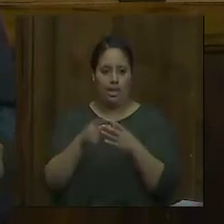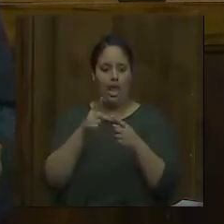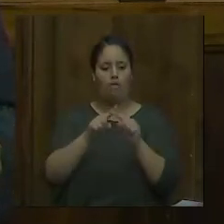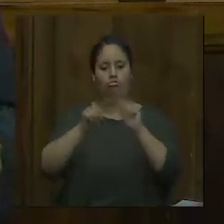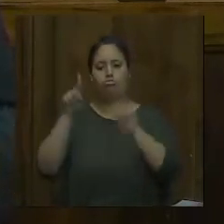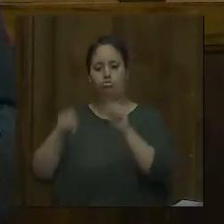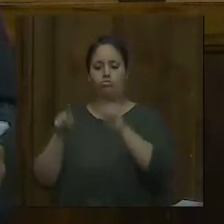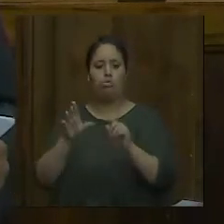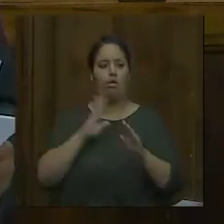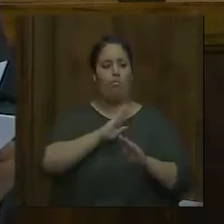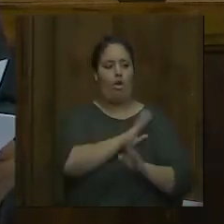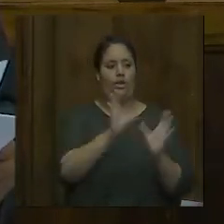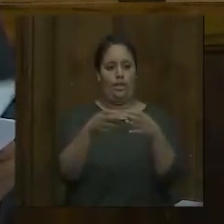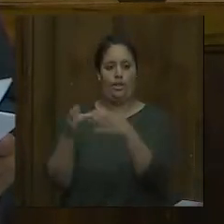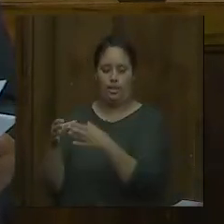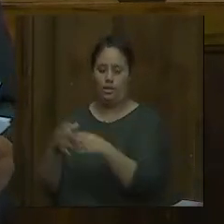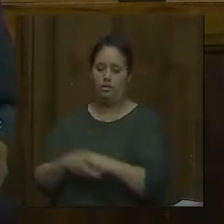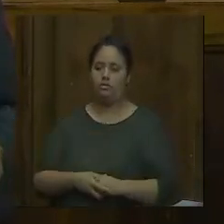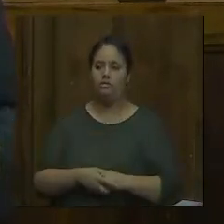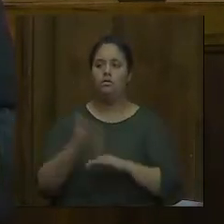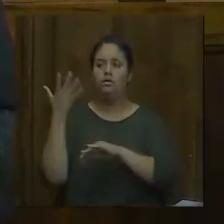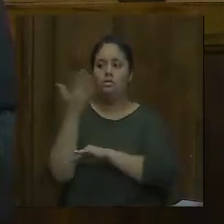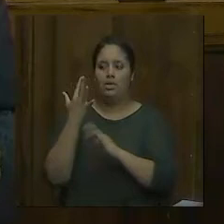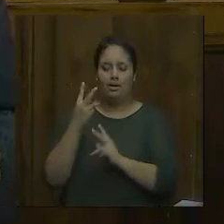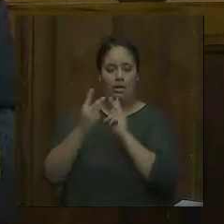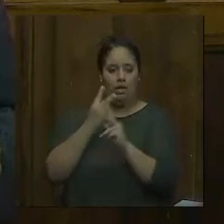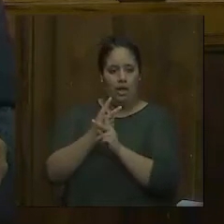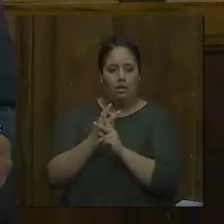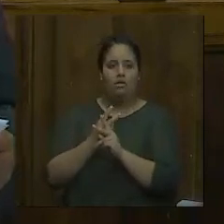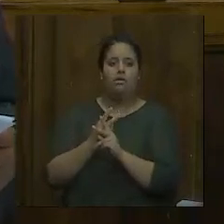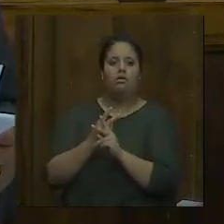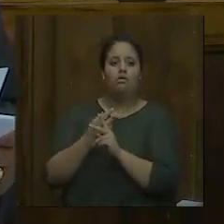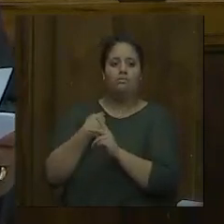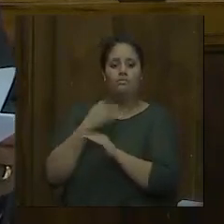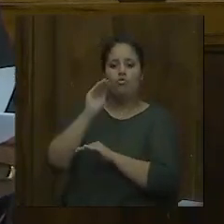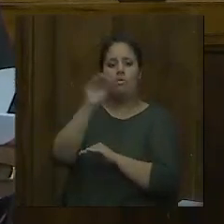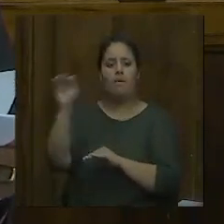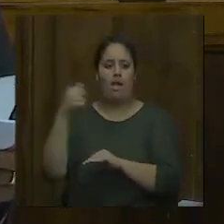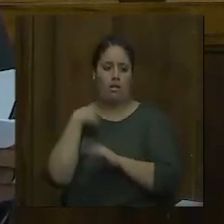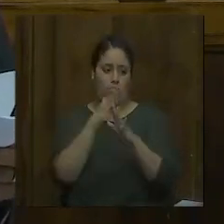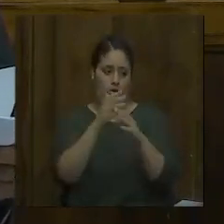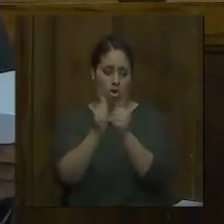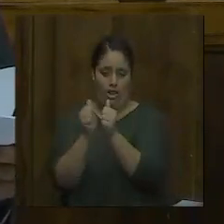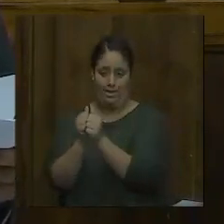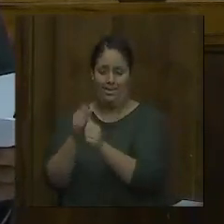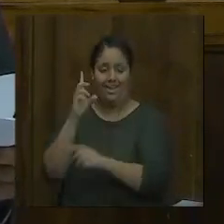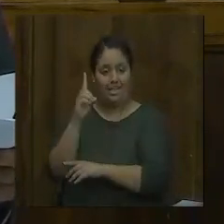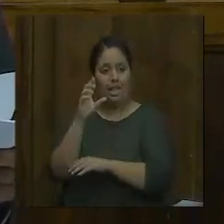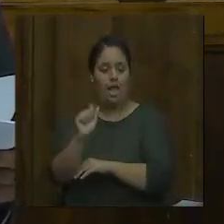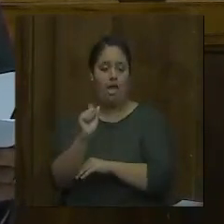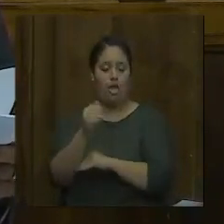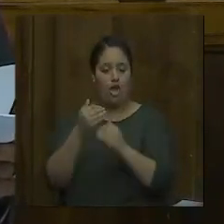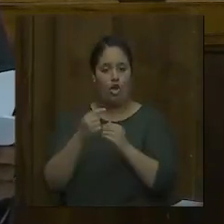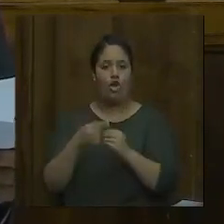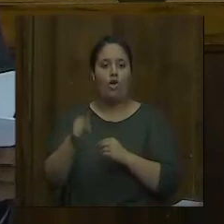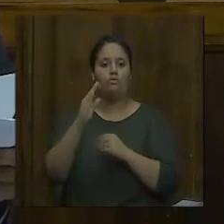bodies. Speaker, allow me once again to remind my colleagues that the DA